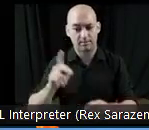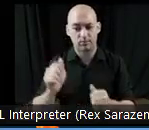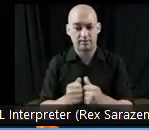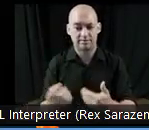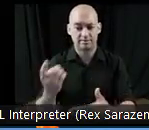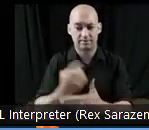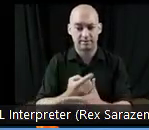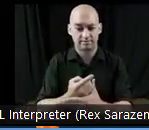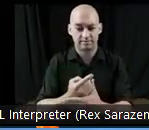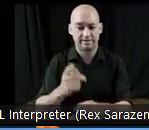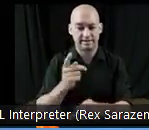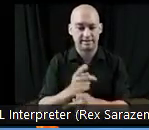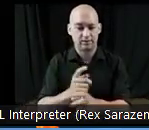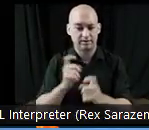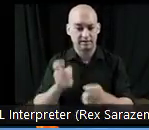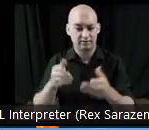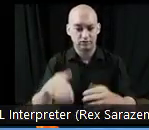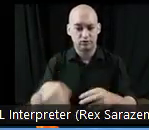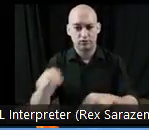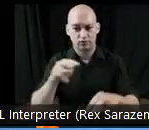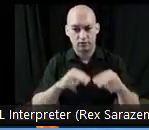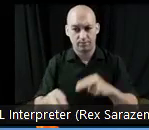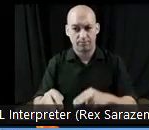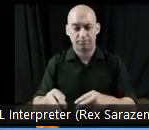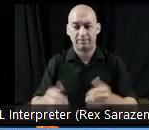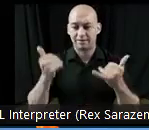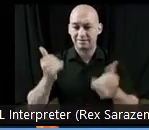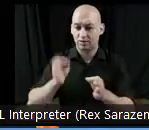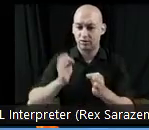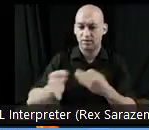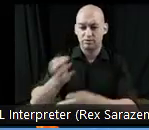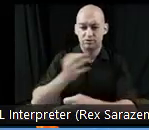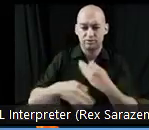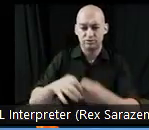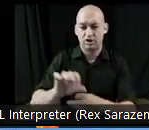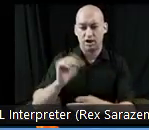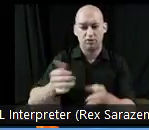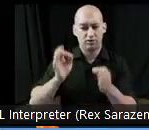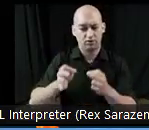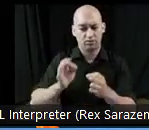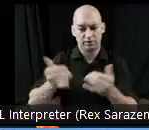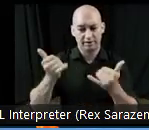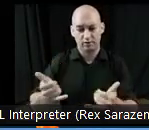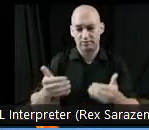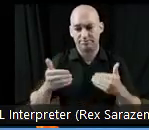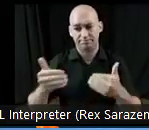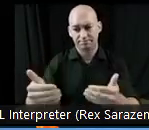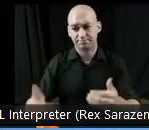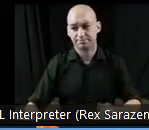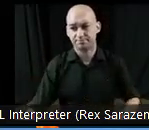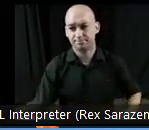overall. And so in thinking about remaining centered at the heart of our work, which is really the people we